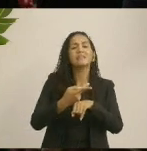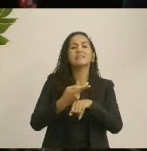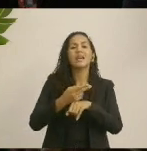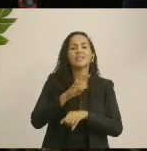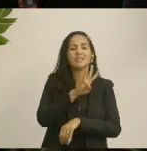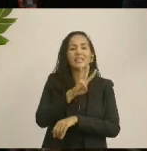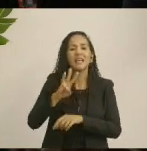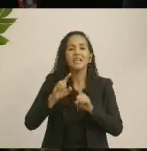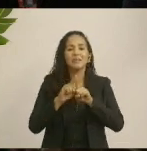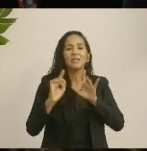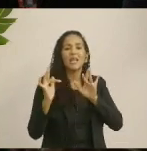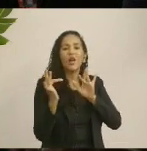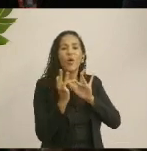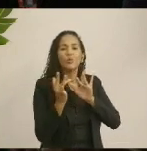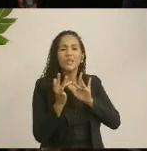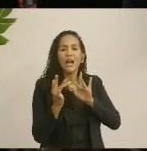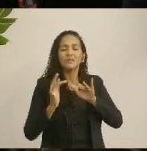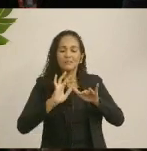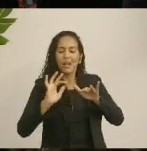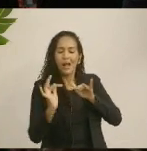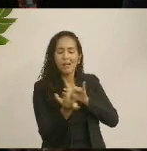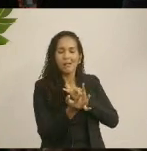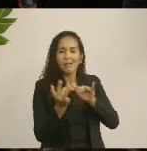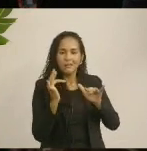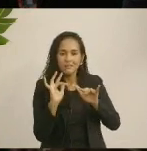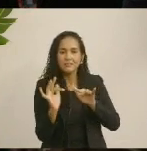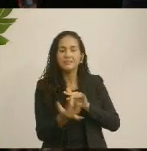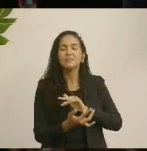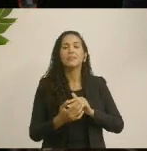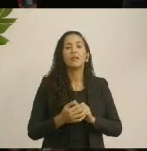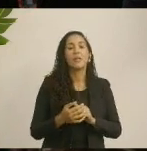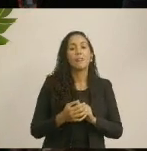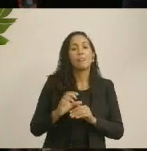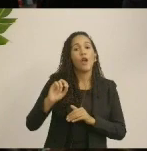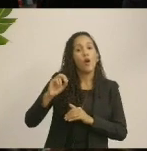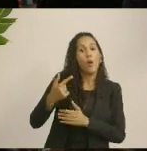those from previous editions. Also, today's recording will be available on